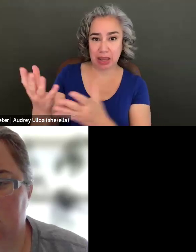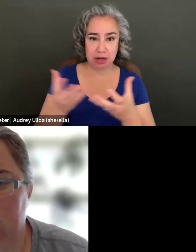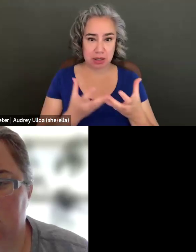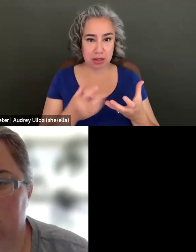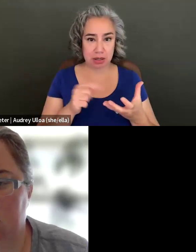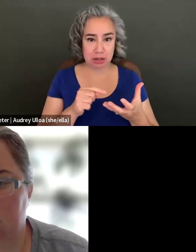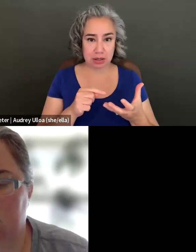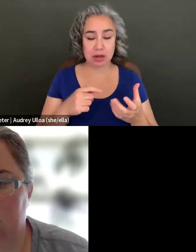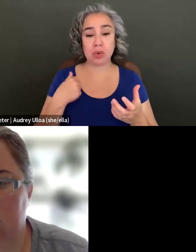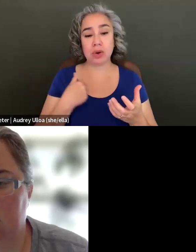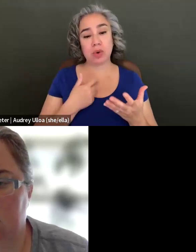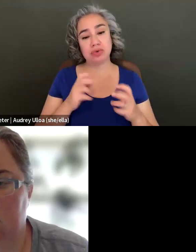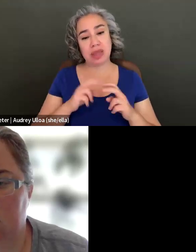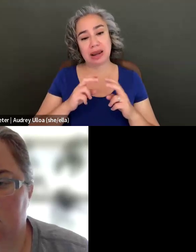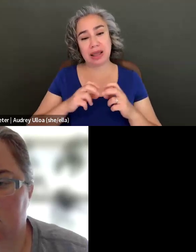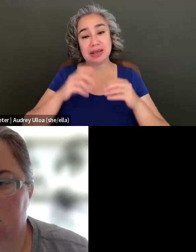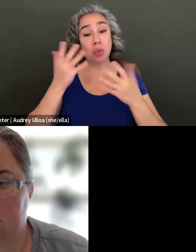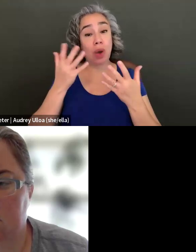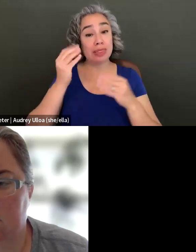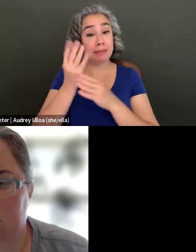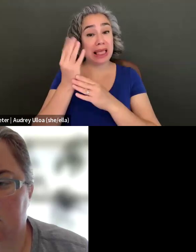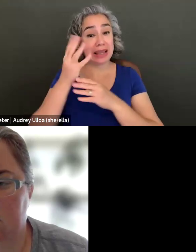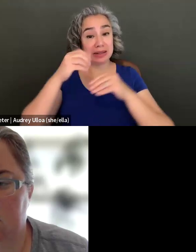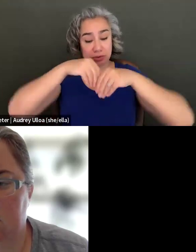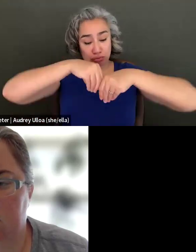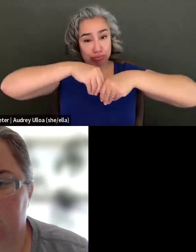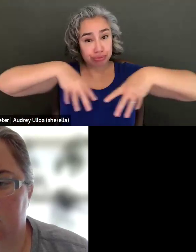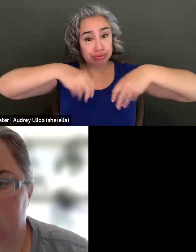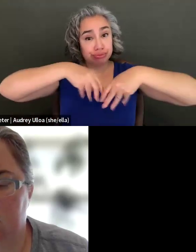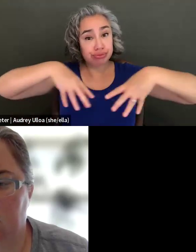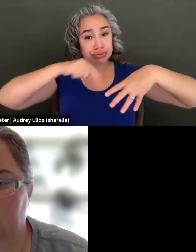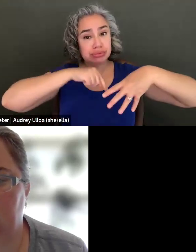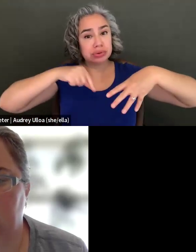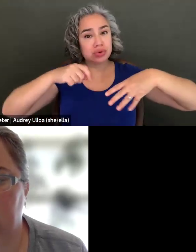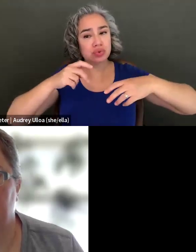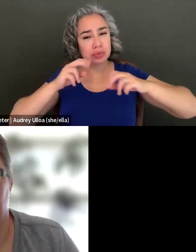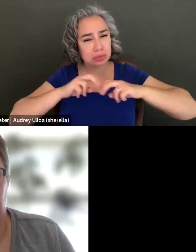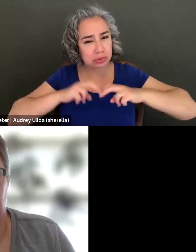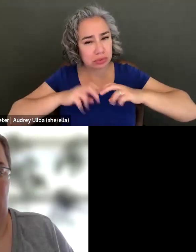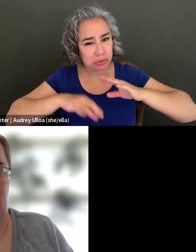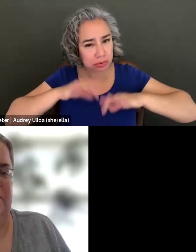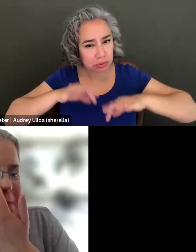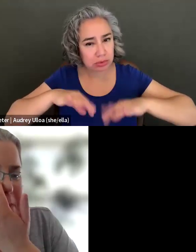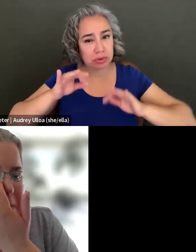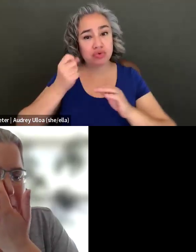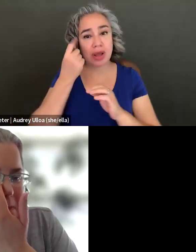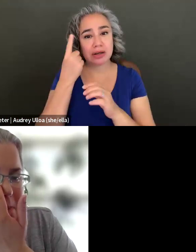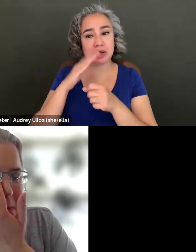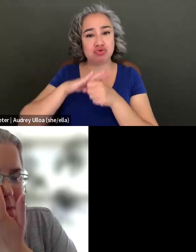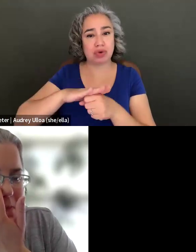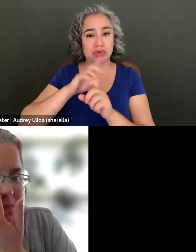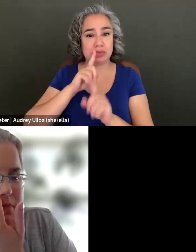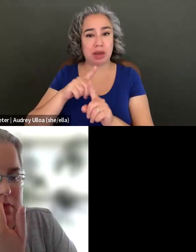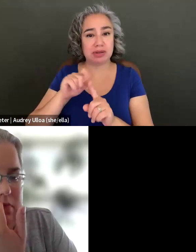like to analyze the exudate profiles of the first and second generation of plants to understand the stress response of this